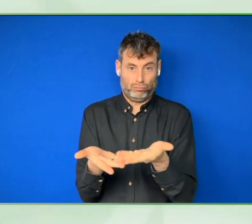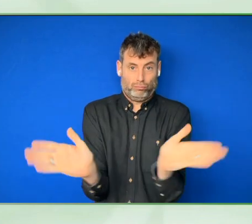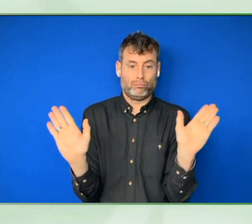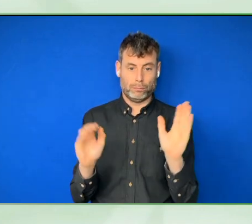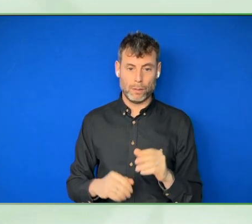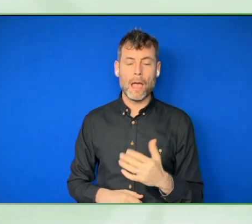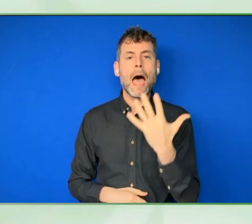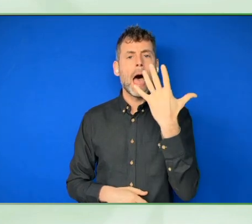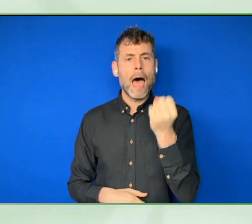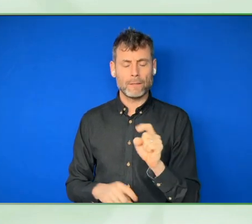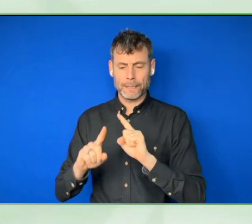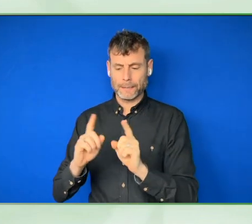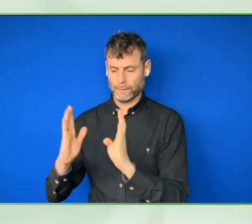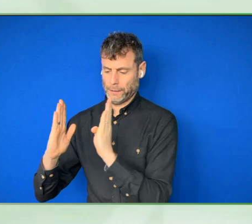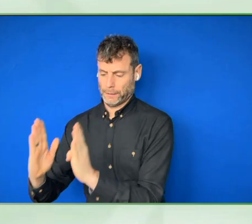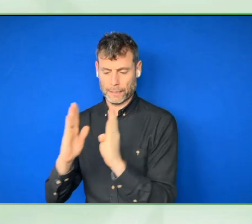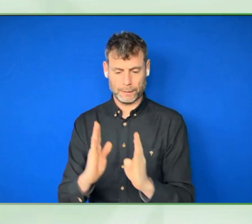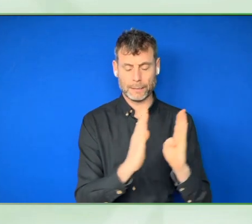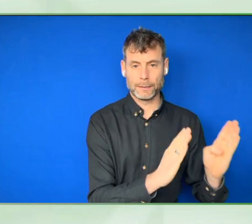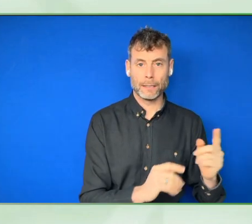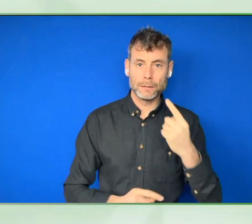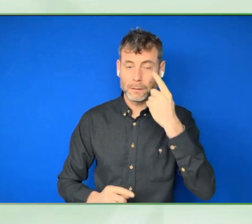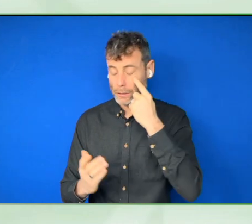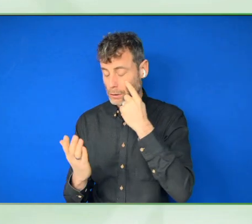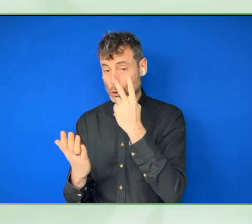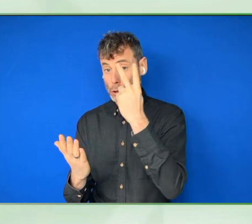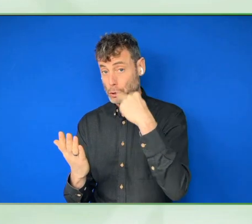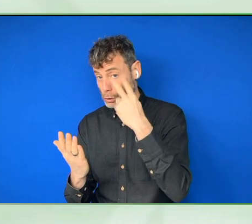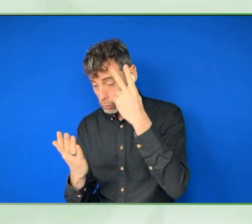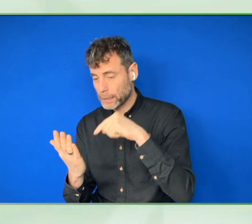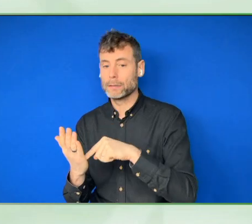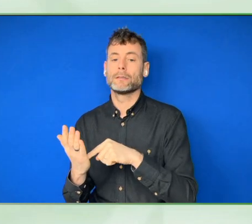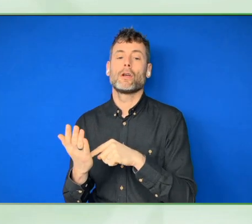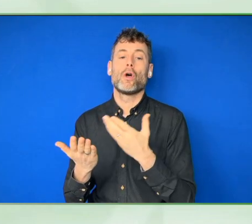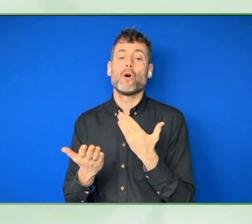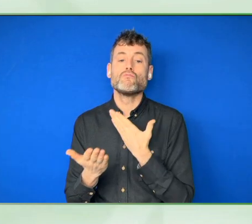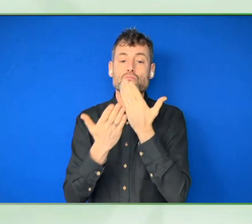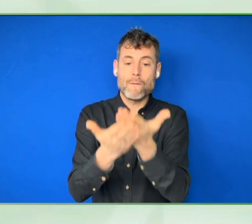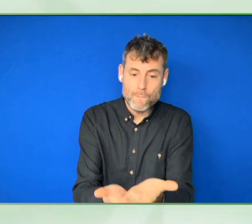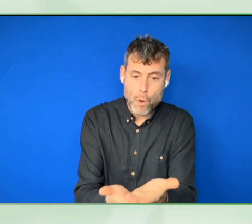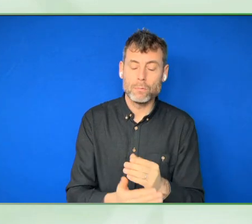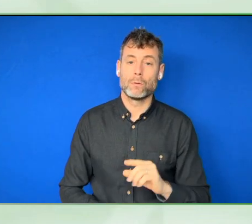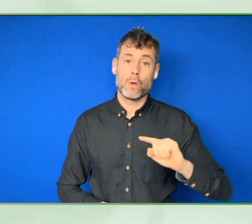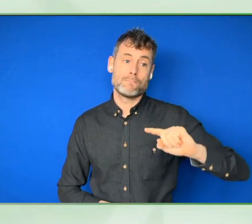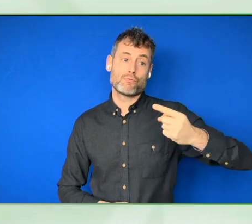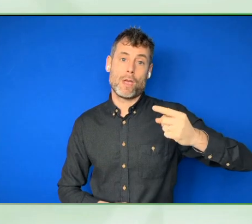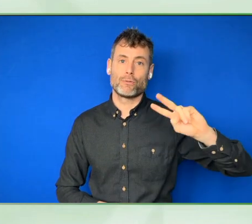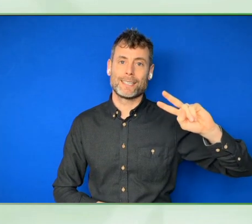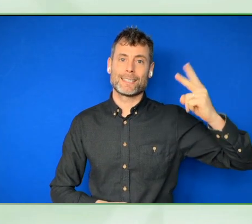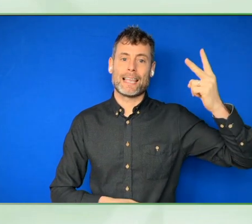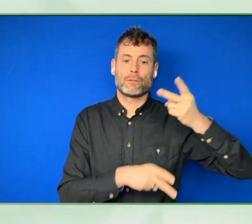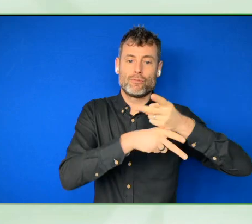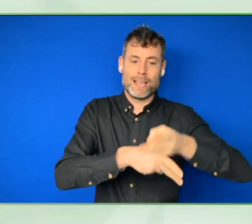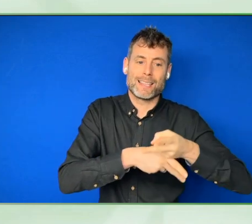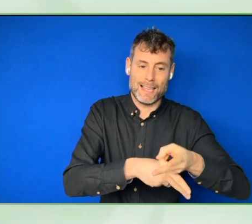primary, secondary, tertiary care, as well as to optical stores. So that makes us quite unique. And thirdly, I would say, is our SMS and